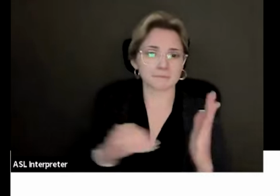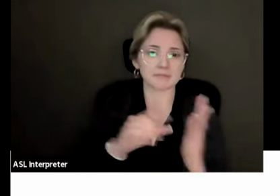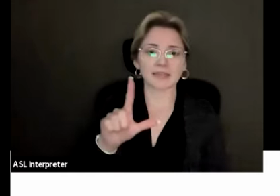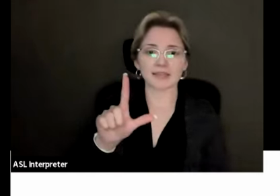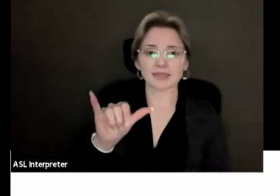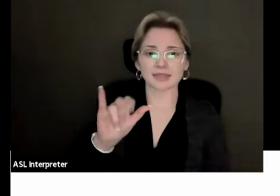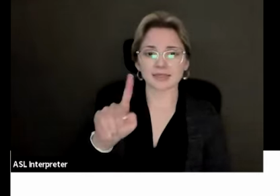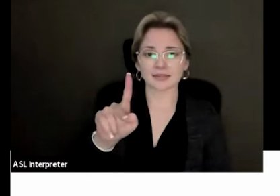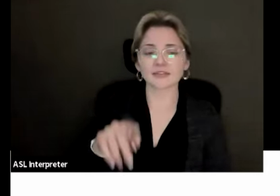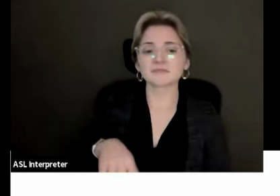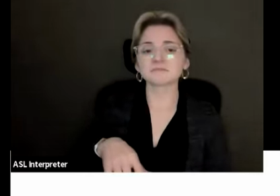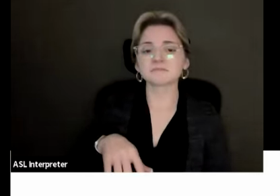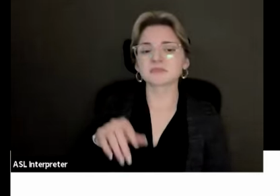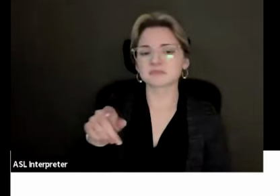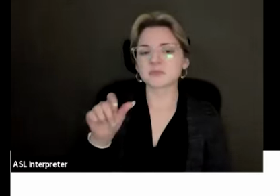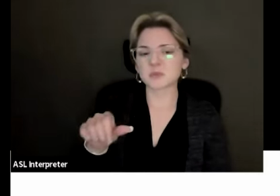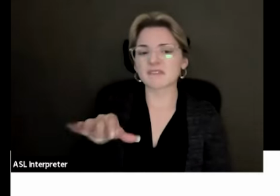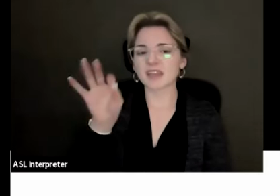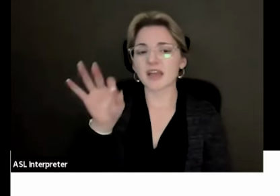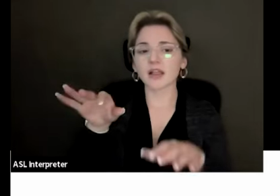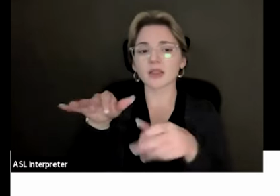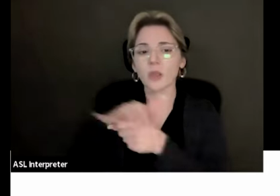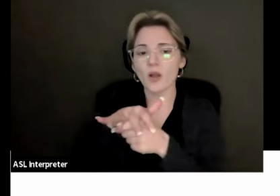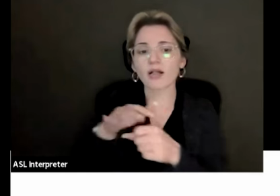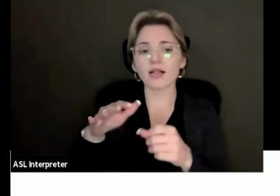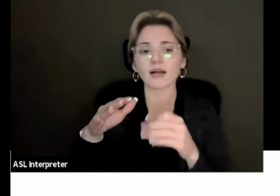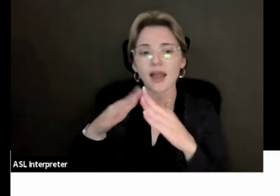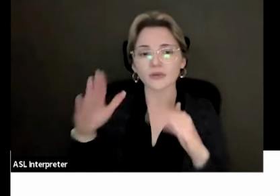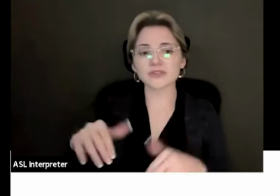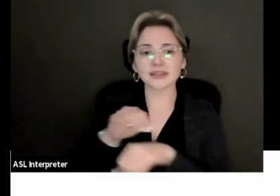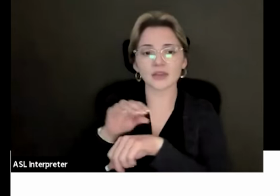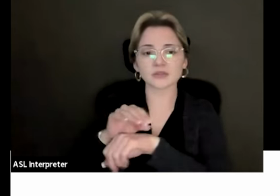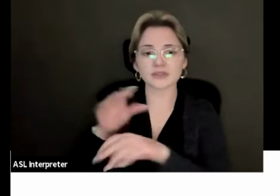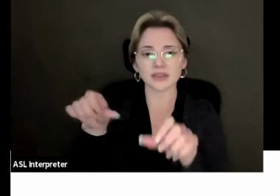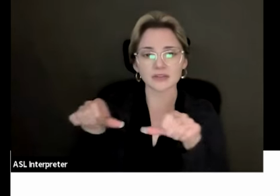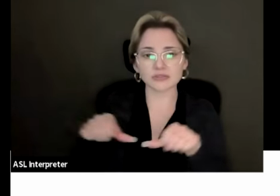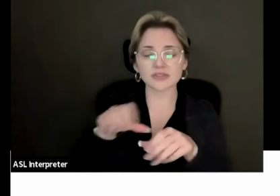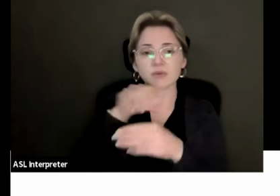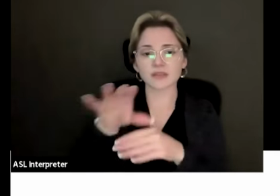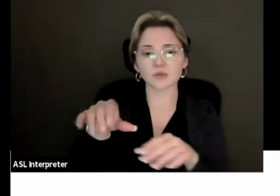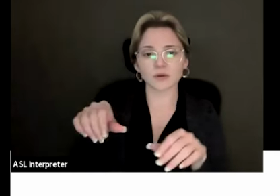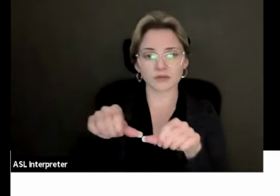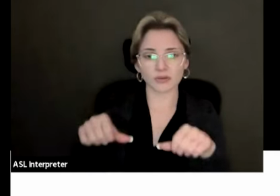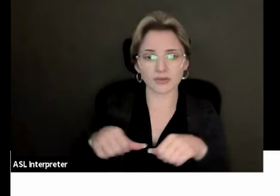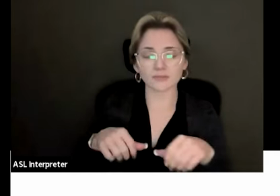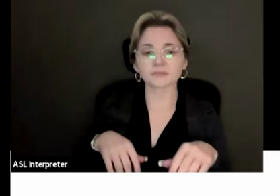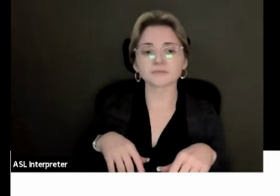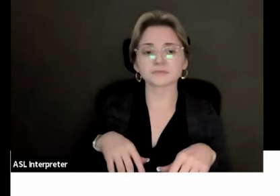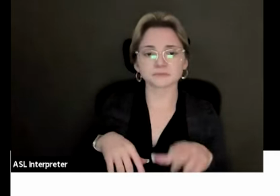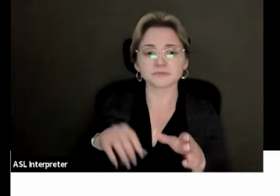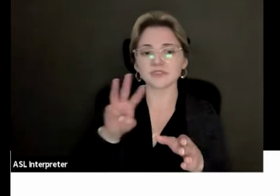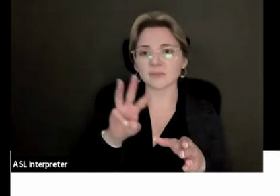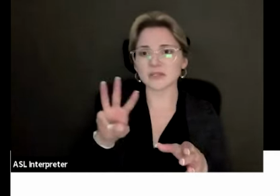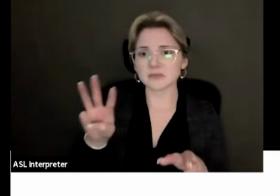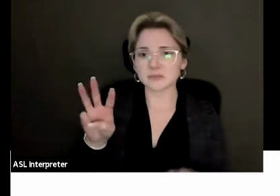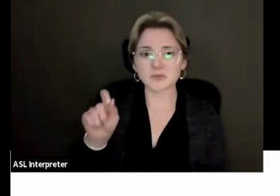a local housing counseling agency in your area. This is a really good connection with HUD, so you can work, victim service providers can work alongside housing